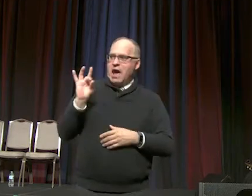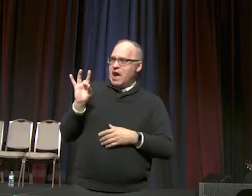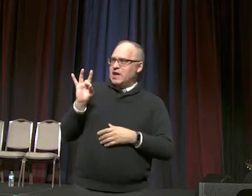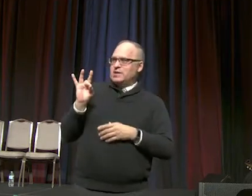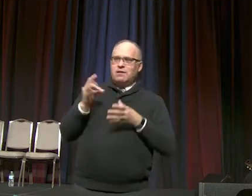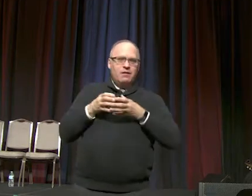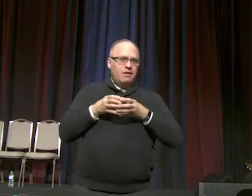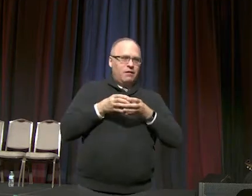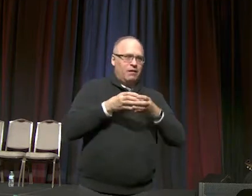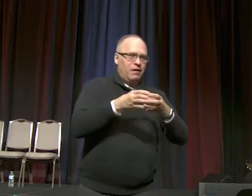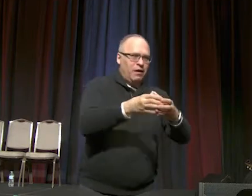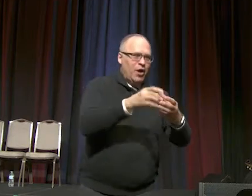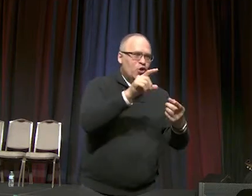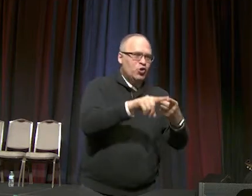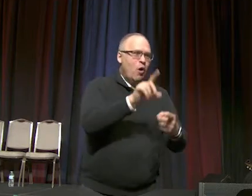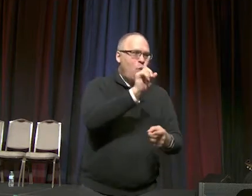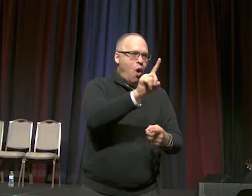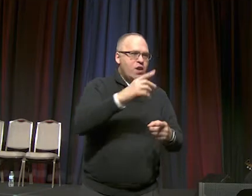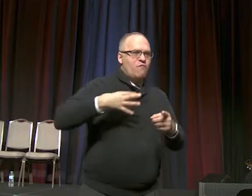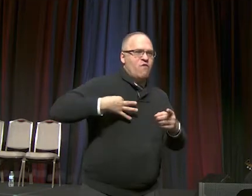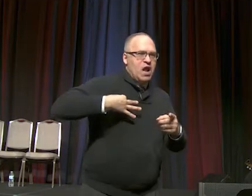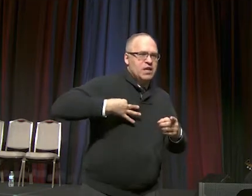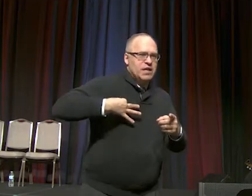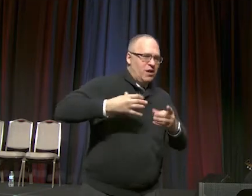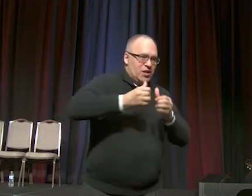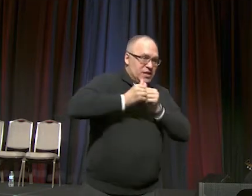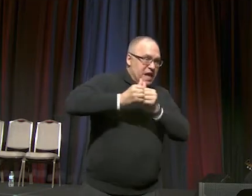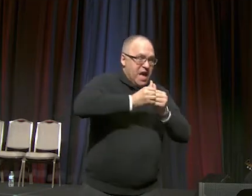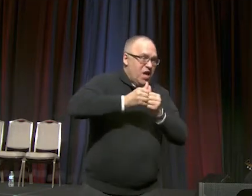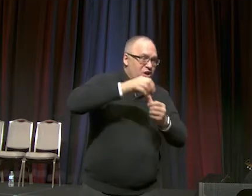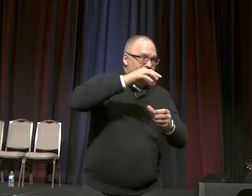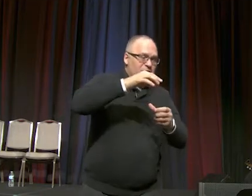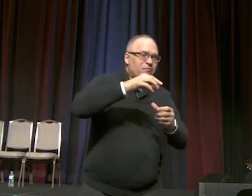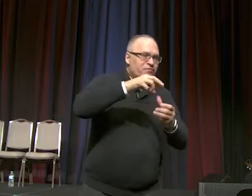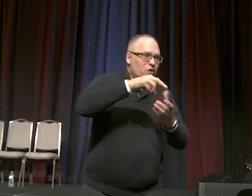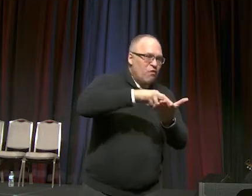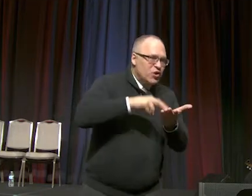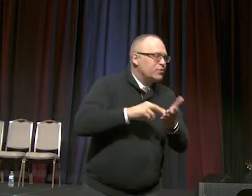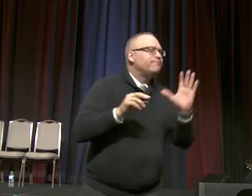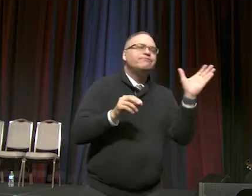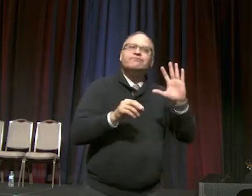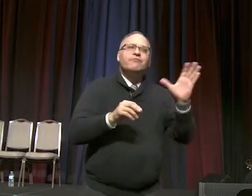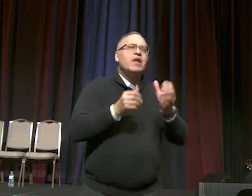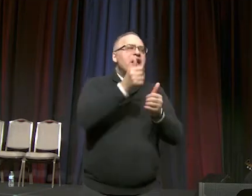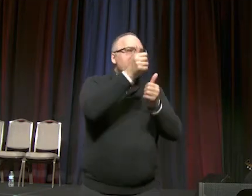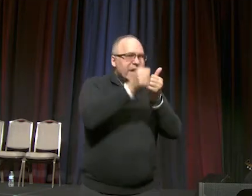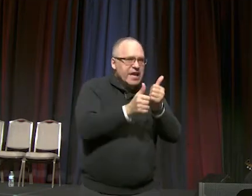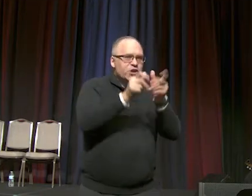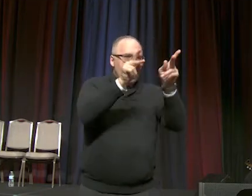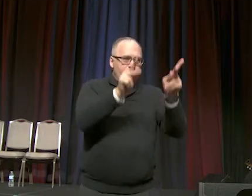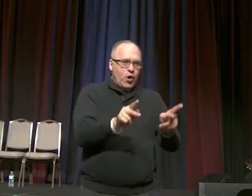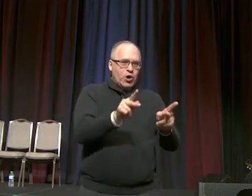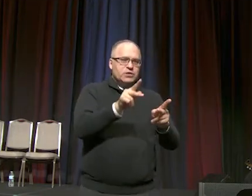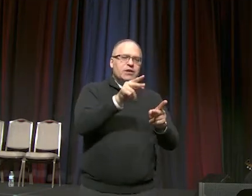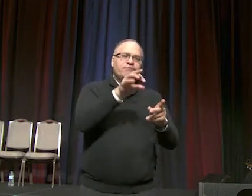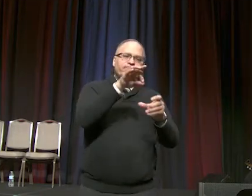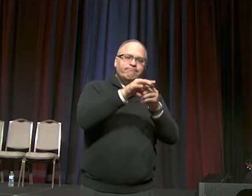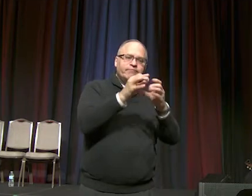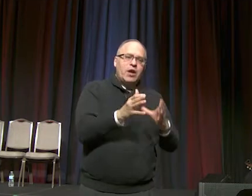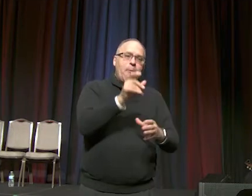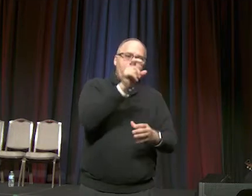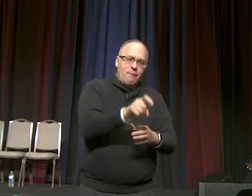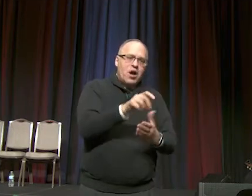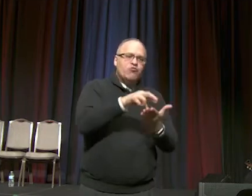one volunteer and try to register together. So each individual delegate will be registering at one